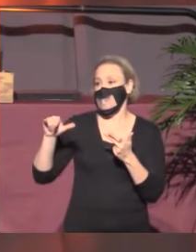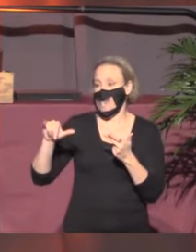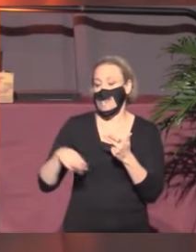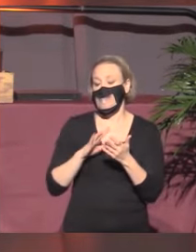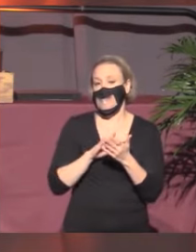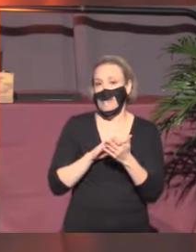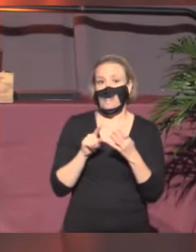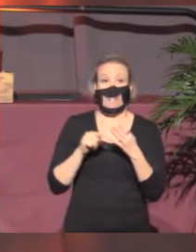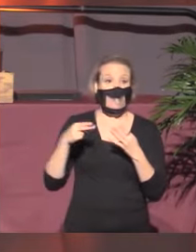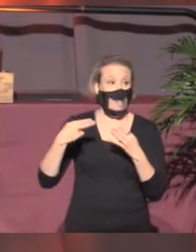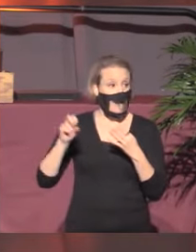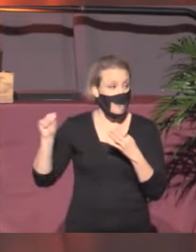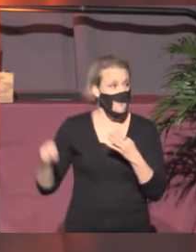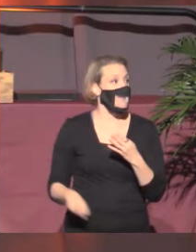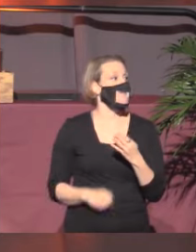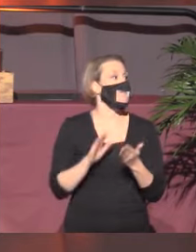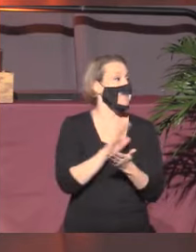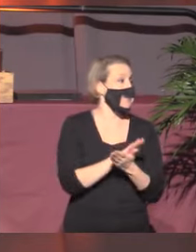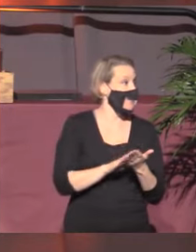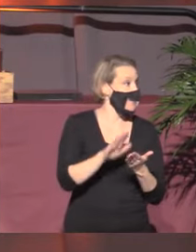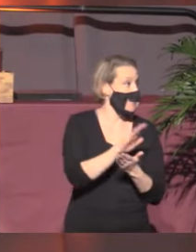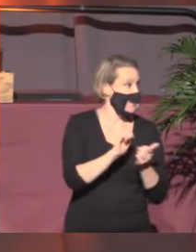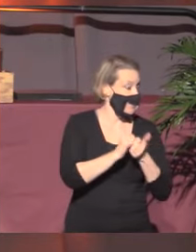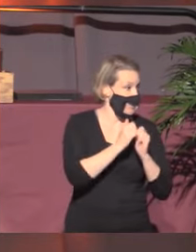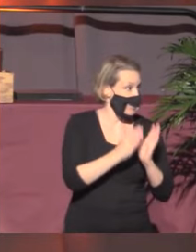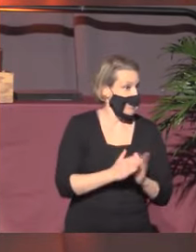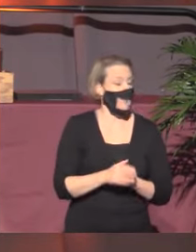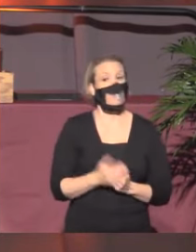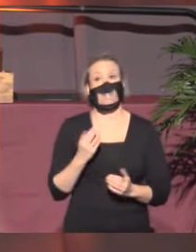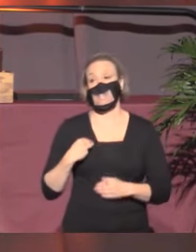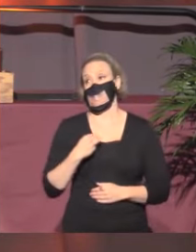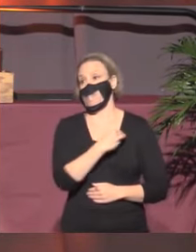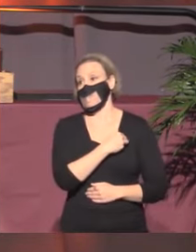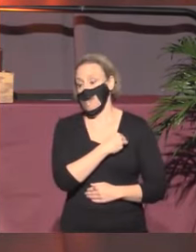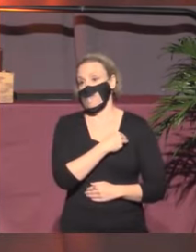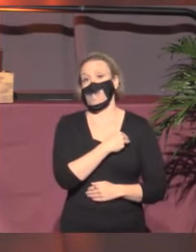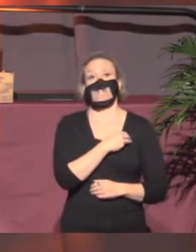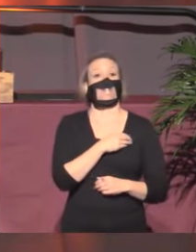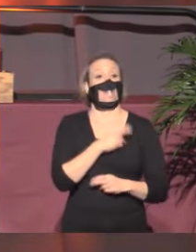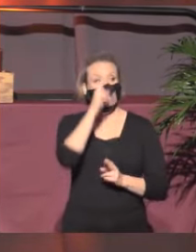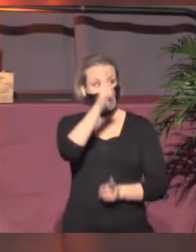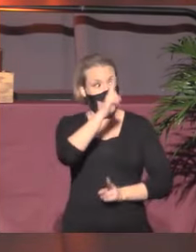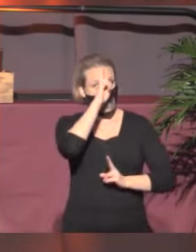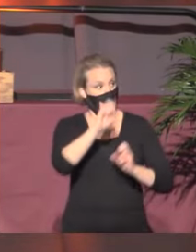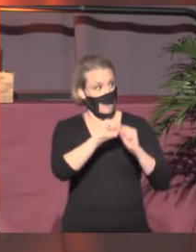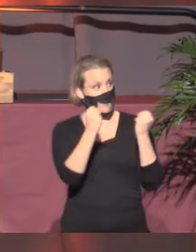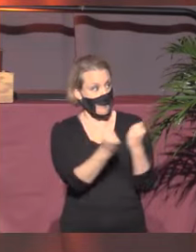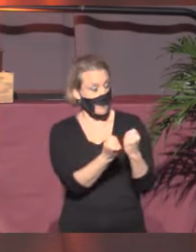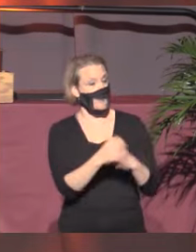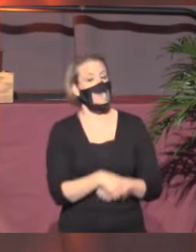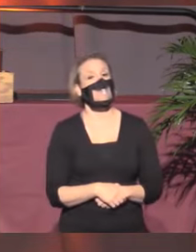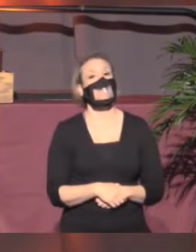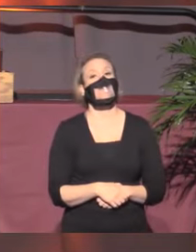as a scholar athlete, as a member of Theta Chi, Delta Tau, the honors program, one of our